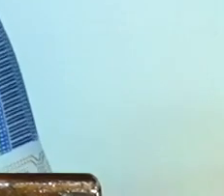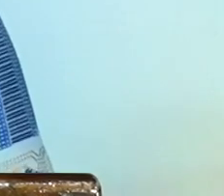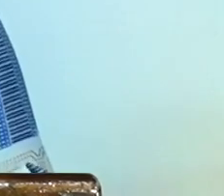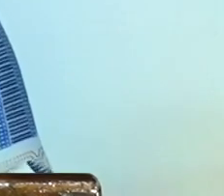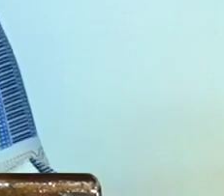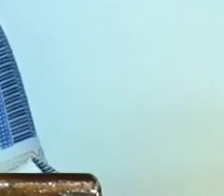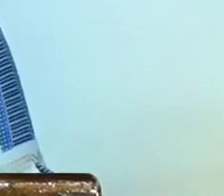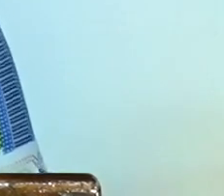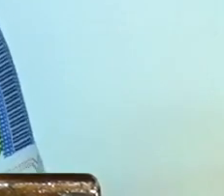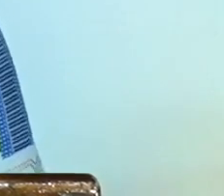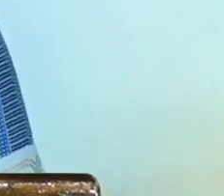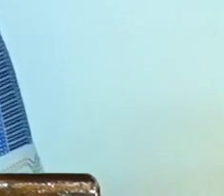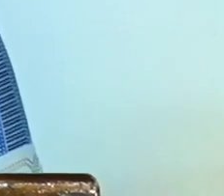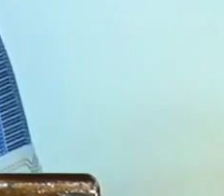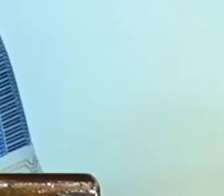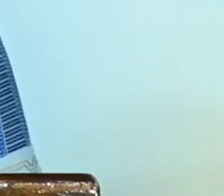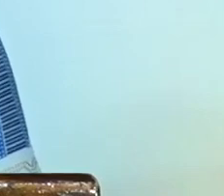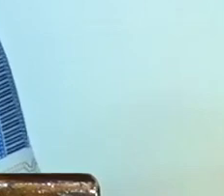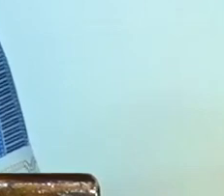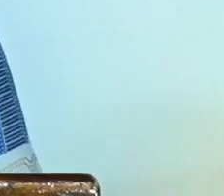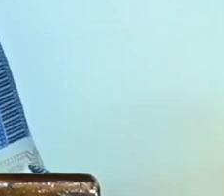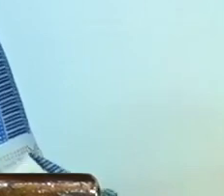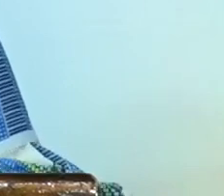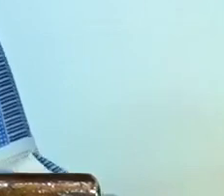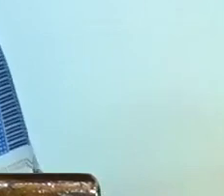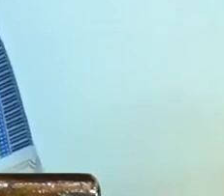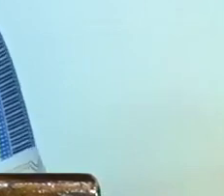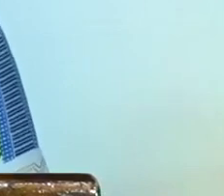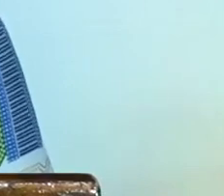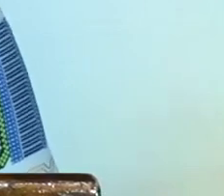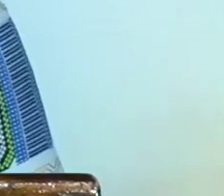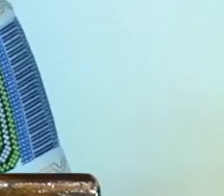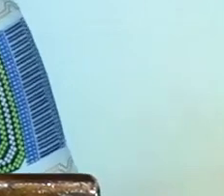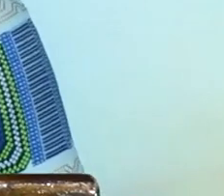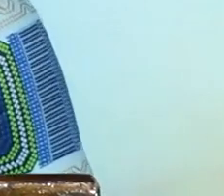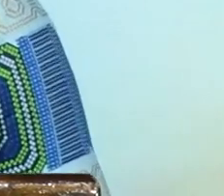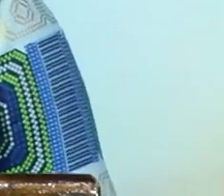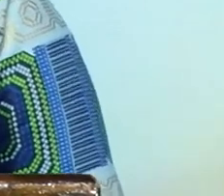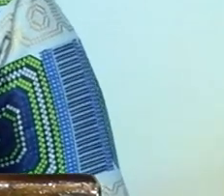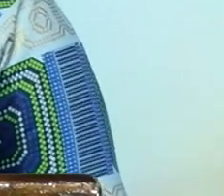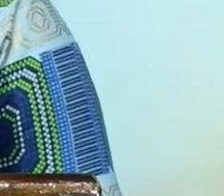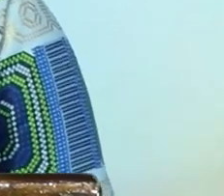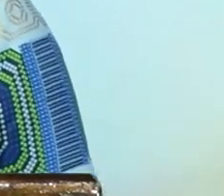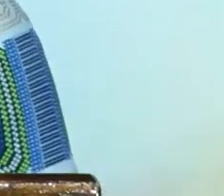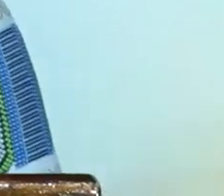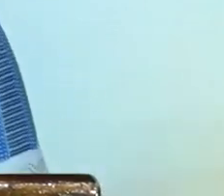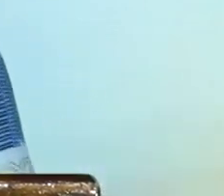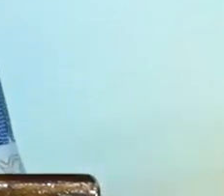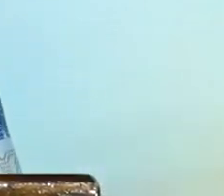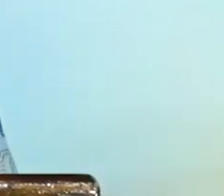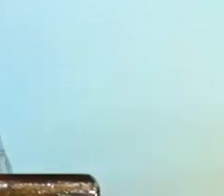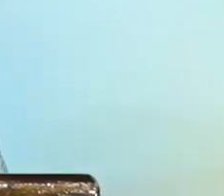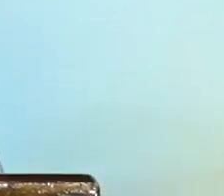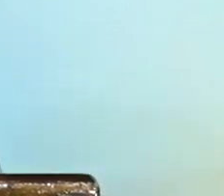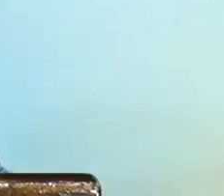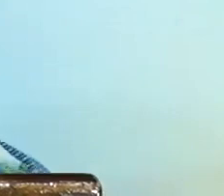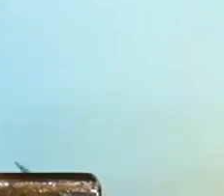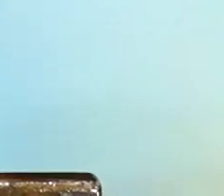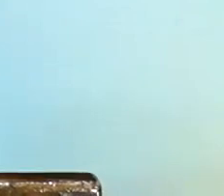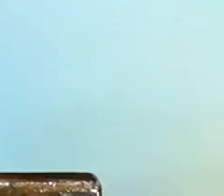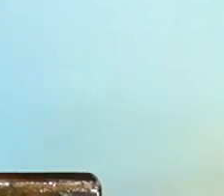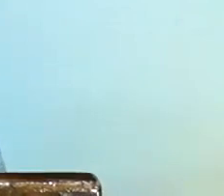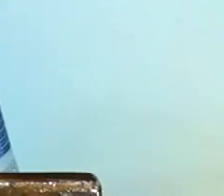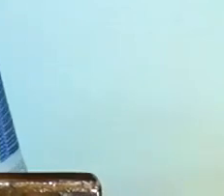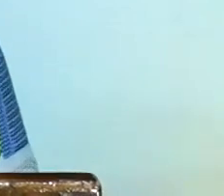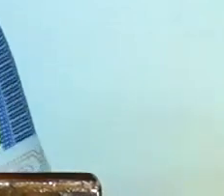drinking, you know, or using one of those drugs. Now it kind of overtakes their life, so that their life now is about how